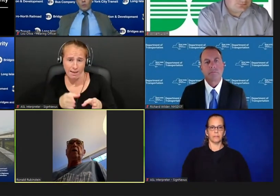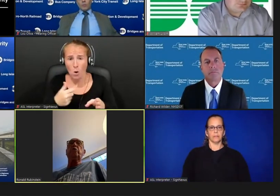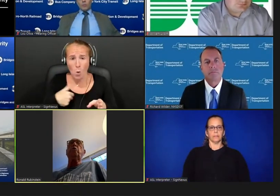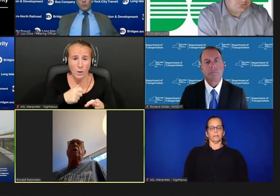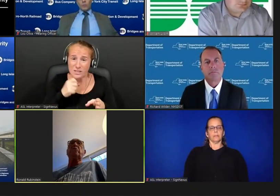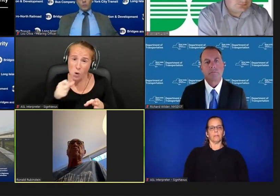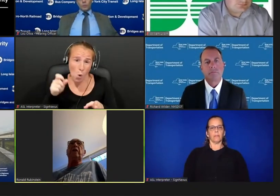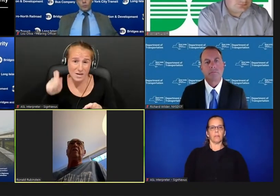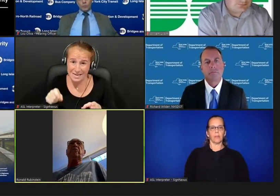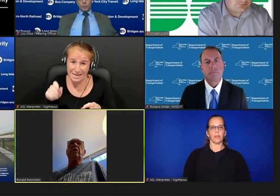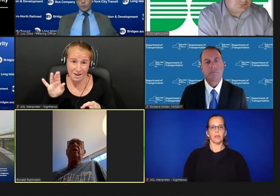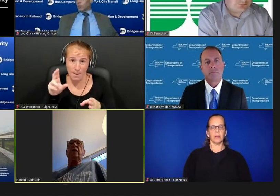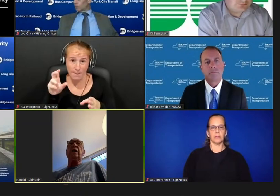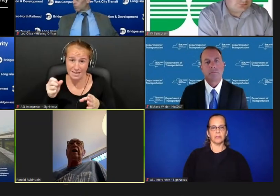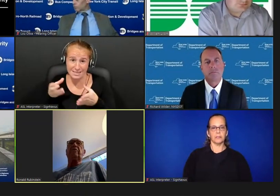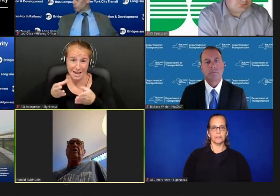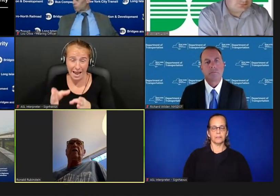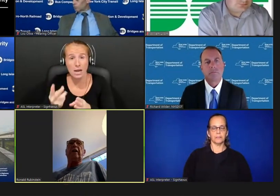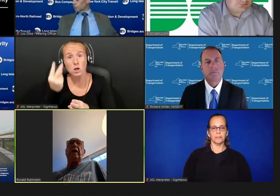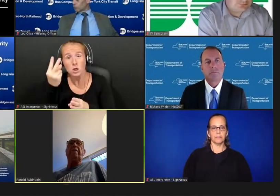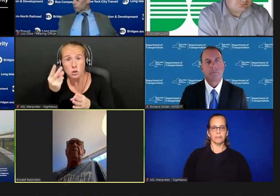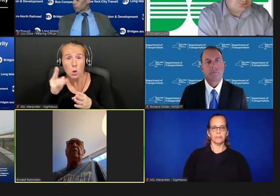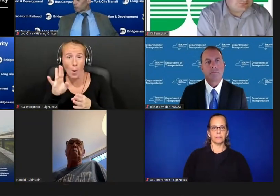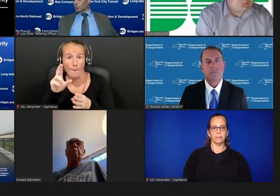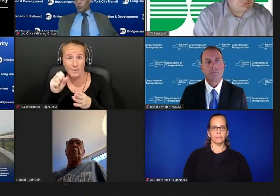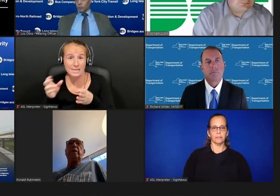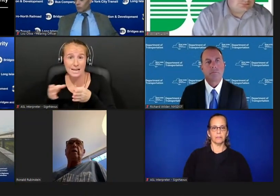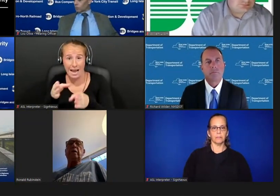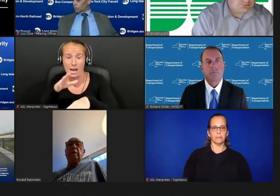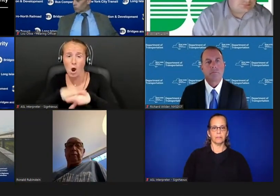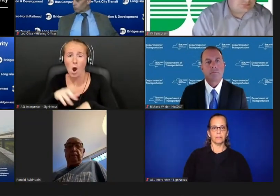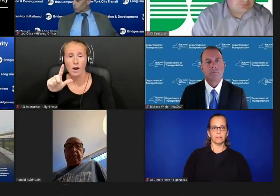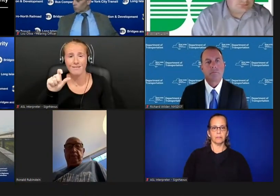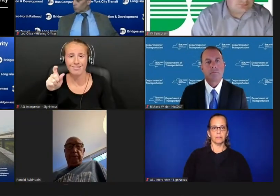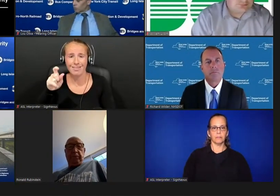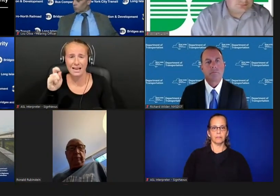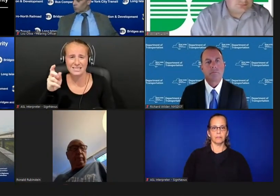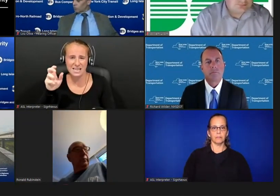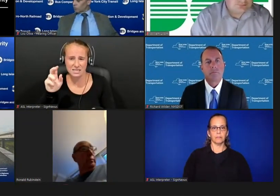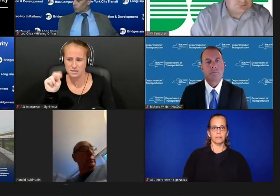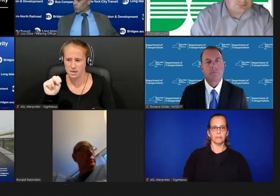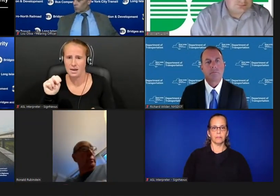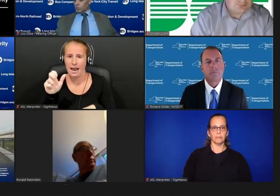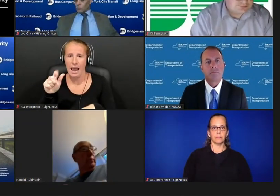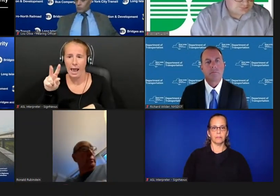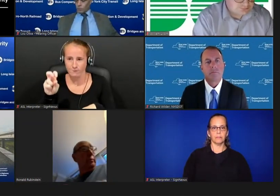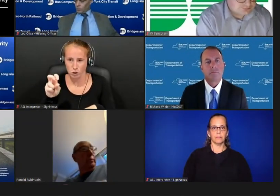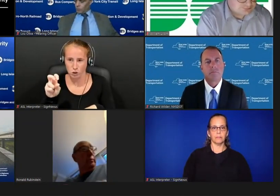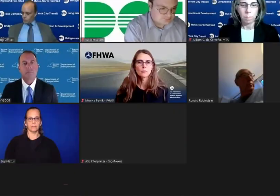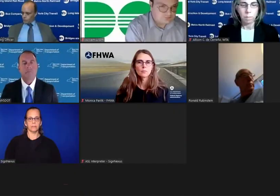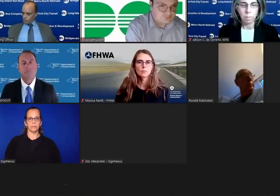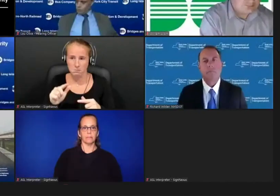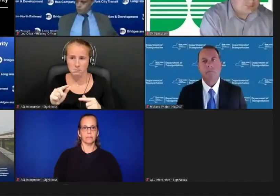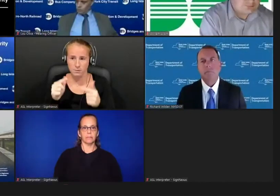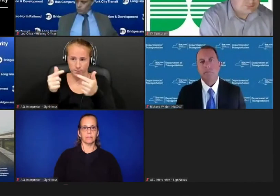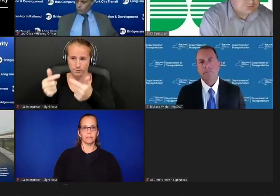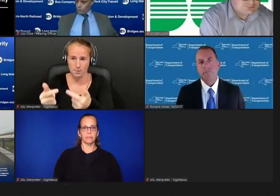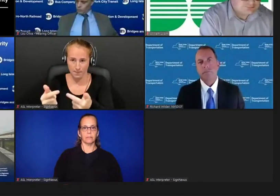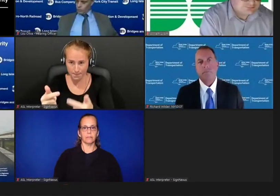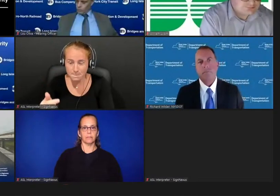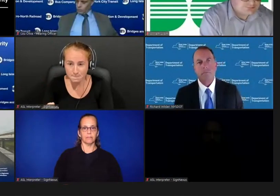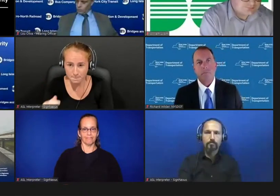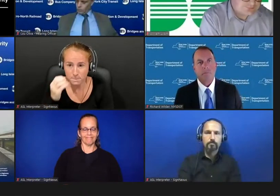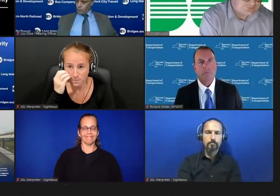lane two bus lanes on Lexington Avenue thank you our next speaker is